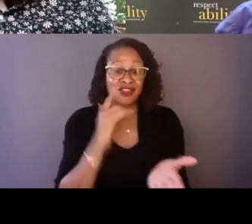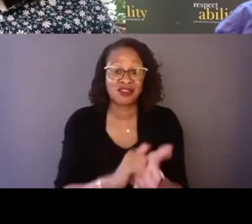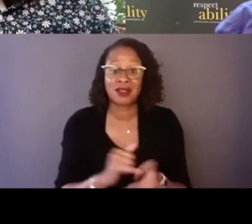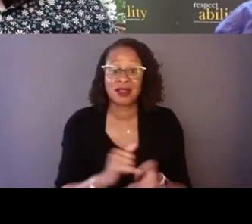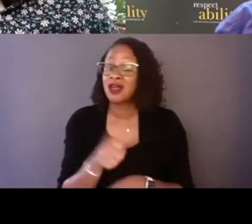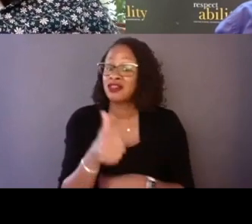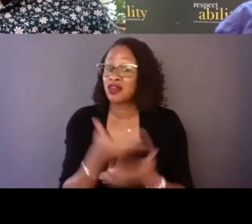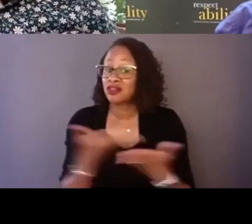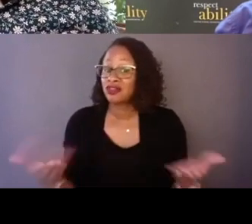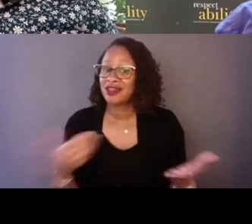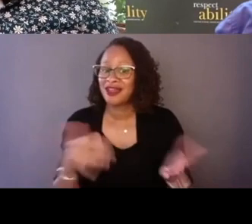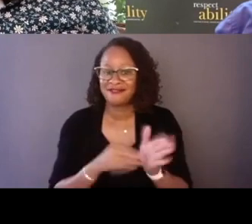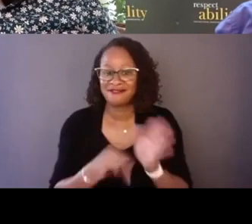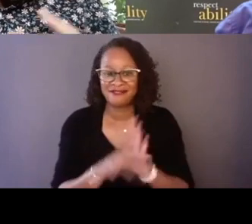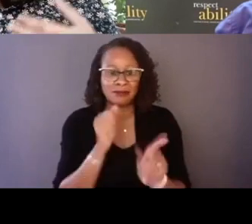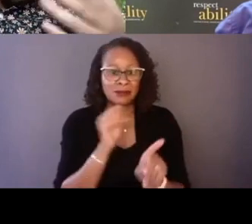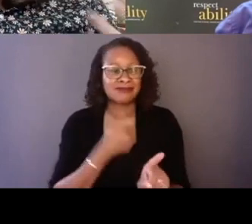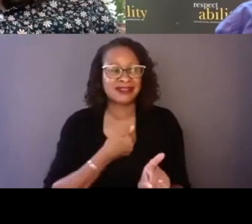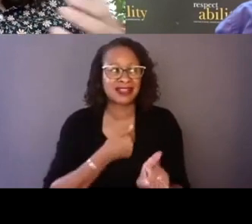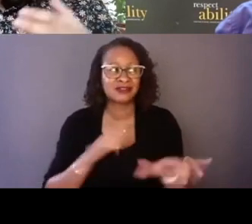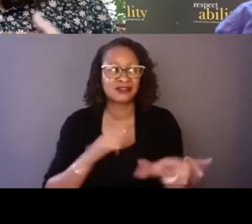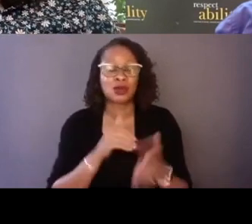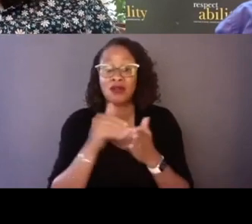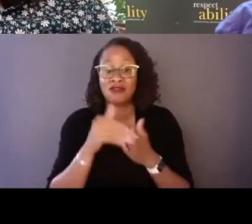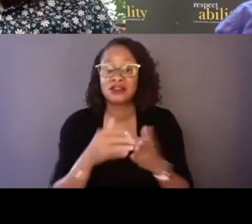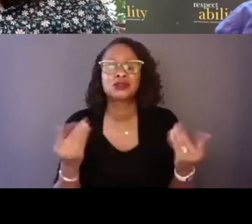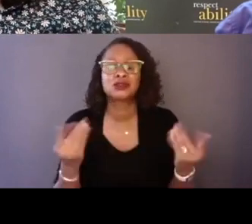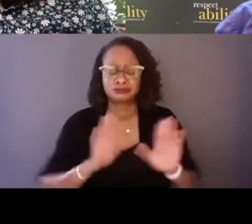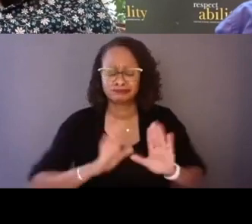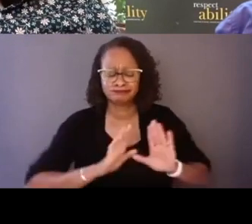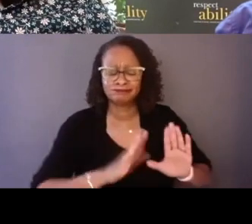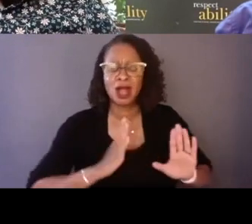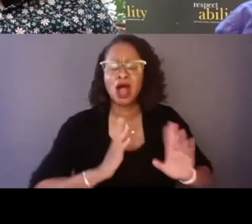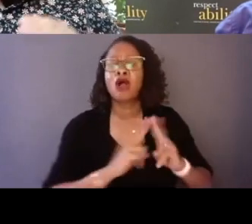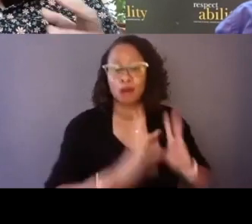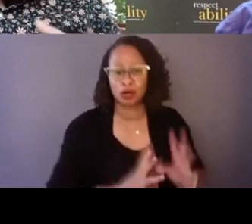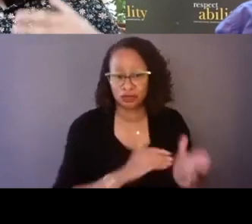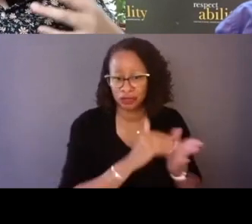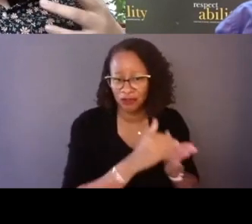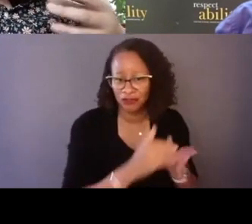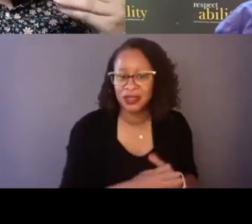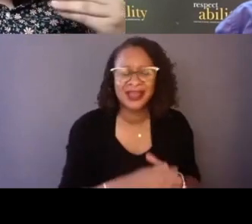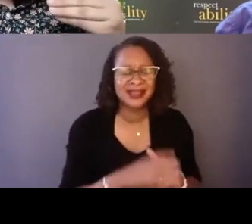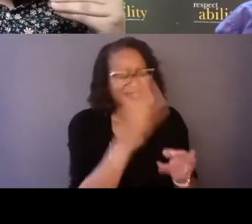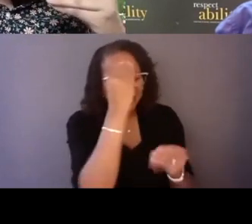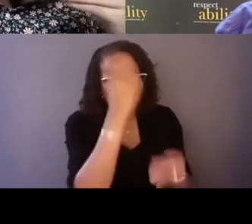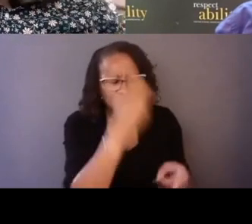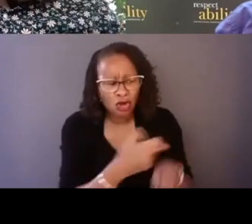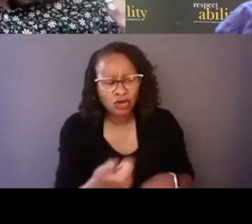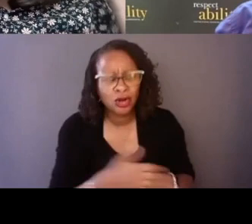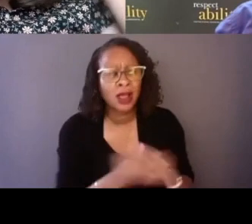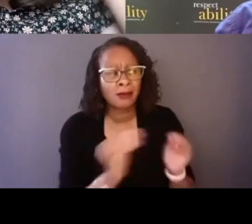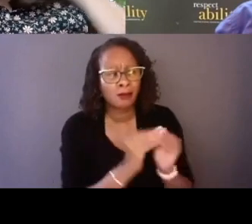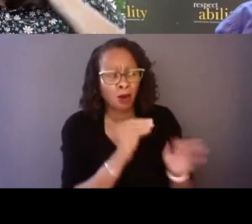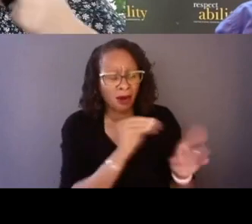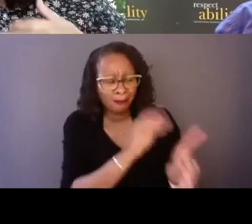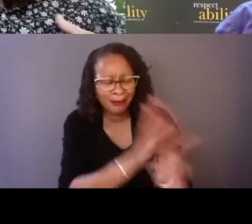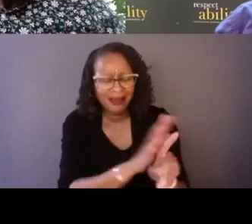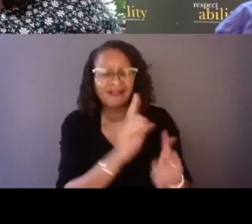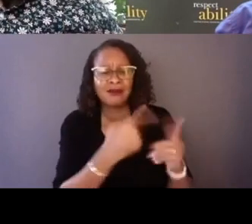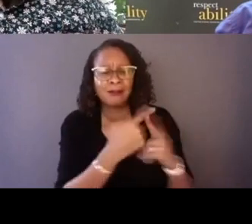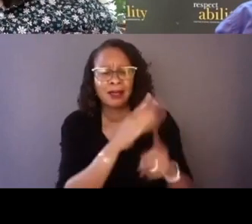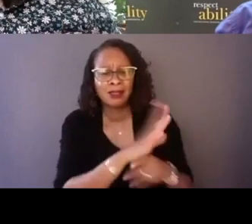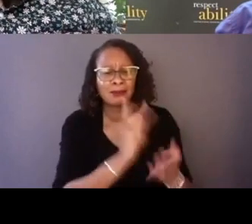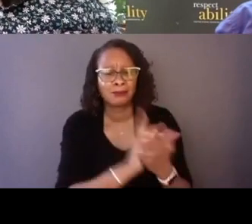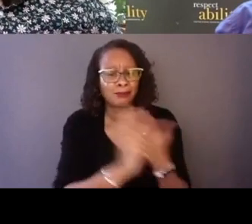doing in my role is pushing our partners actually a lot to be thinking harder and more impactful about the